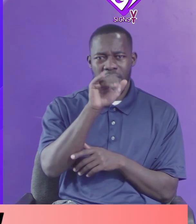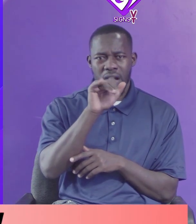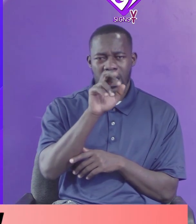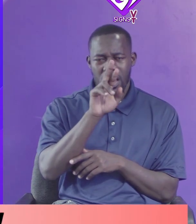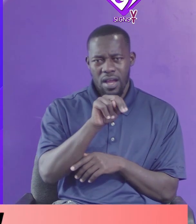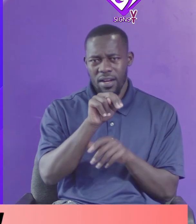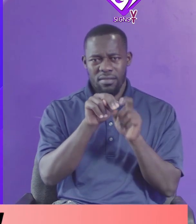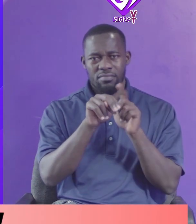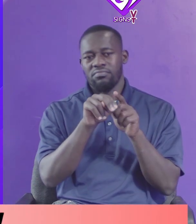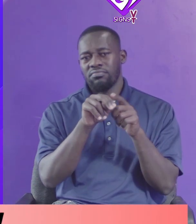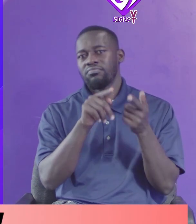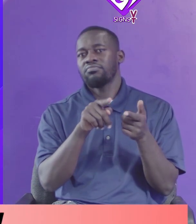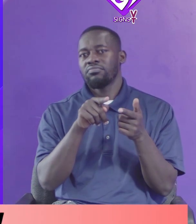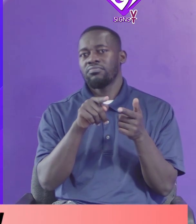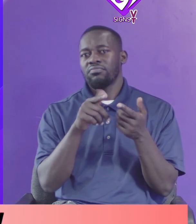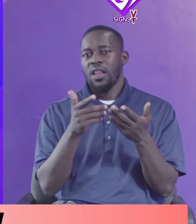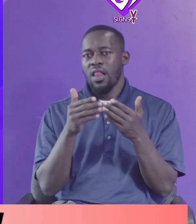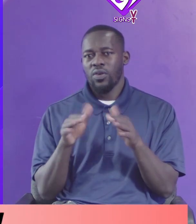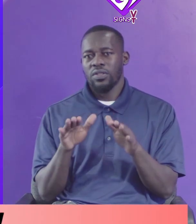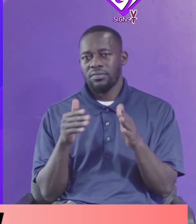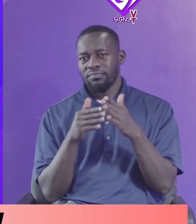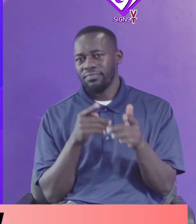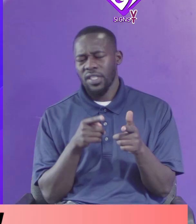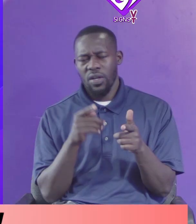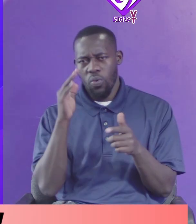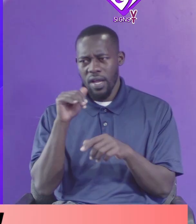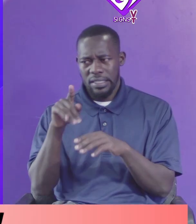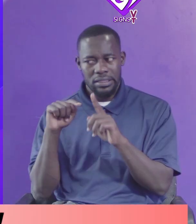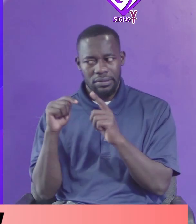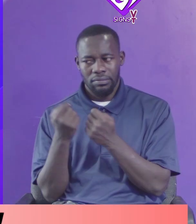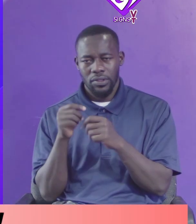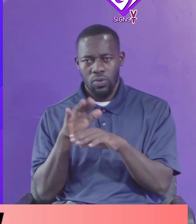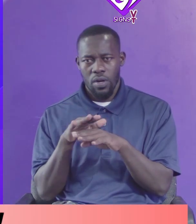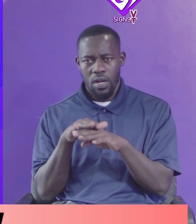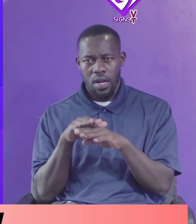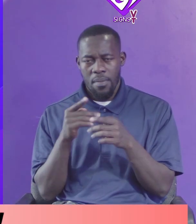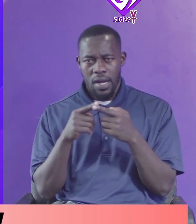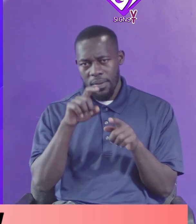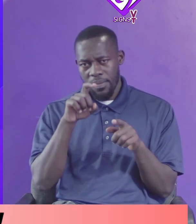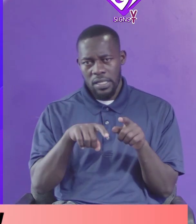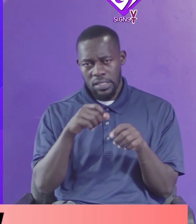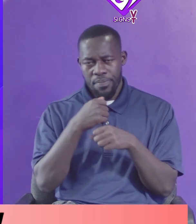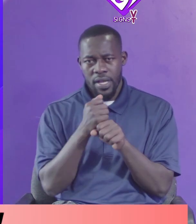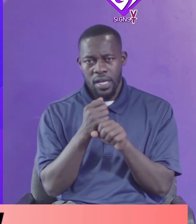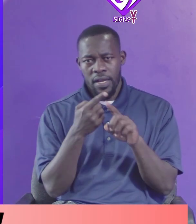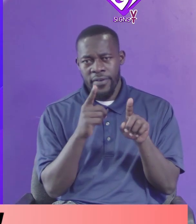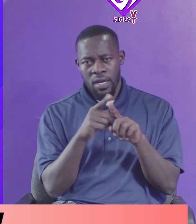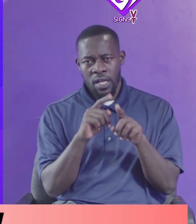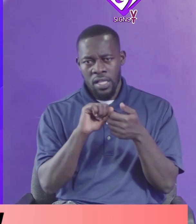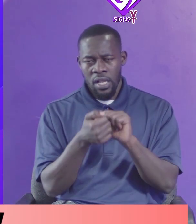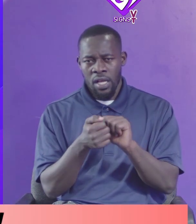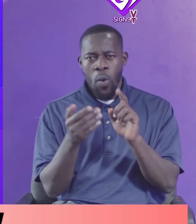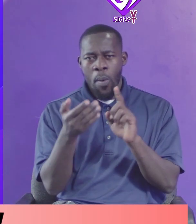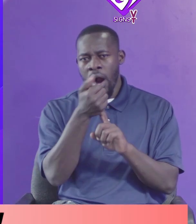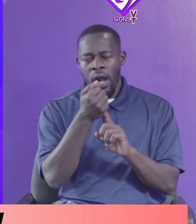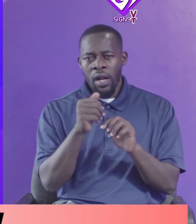accepted the fault because they were looking so good. The team that they have, you don't have to make a lot of changes for you to get back-to-back results.